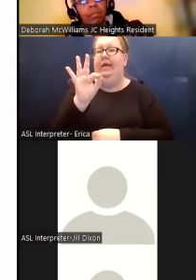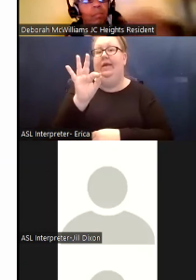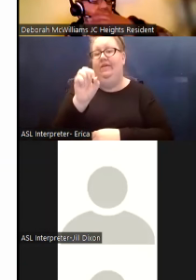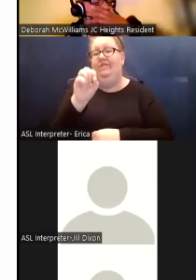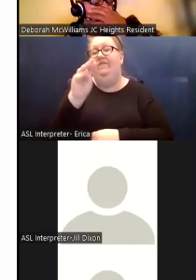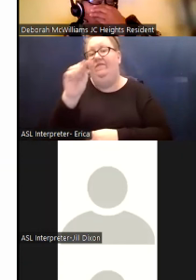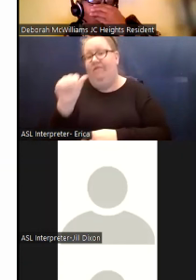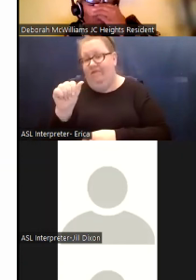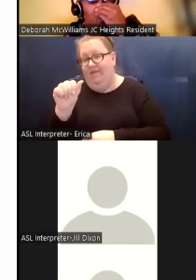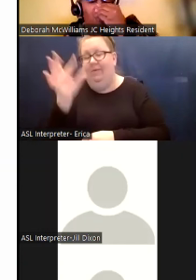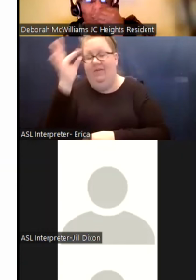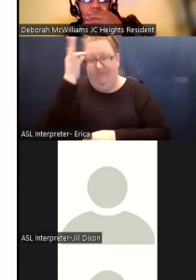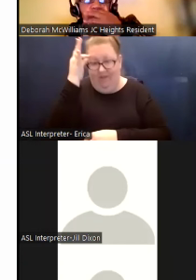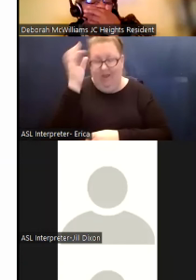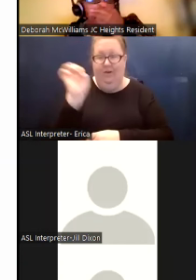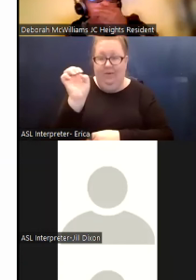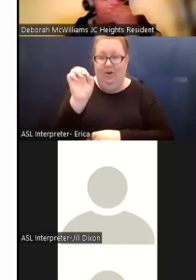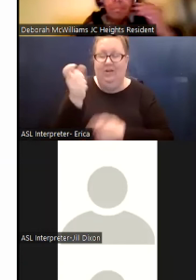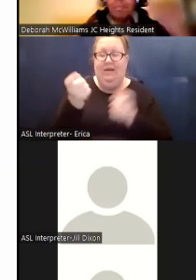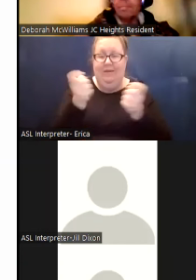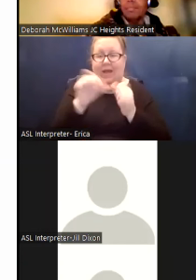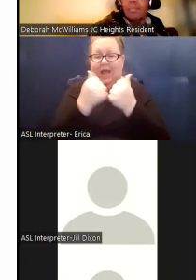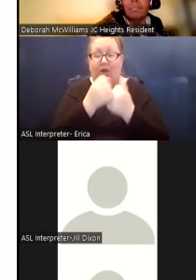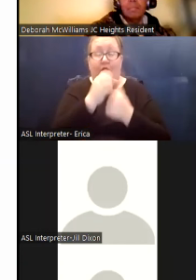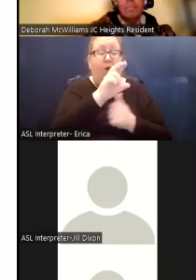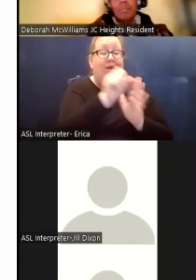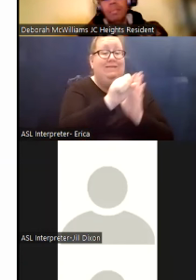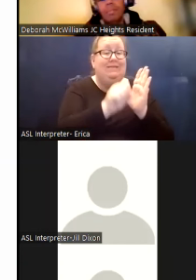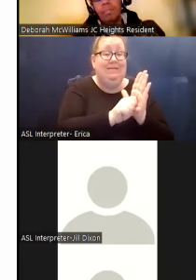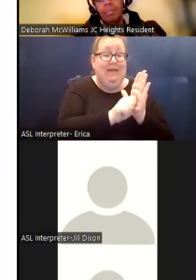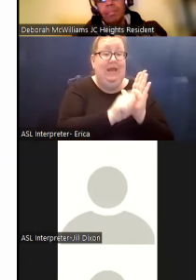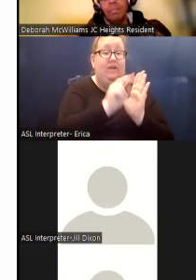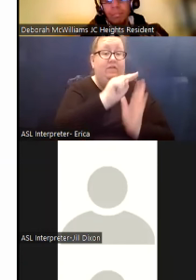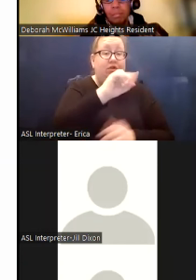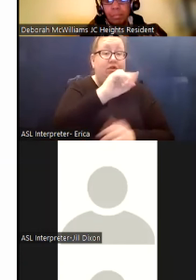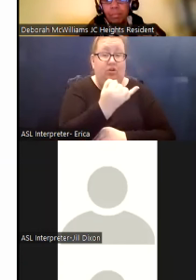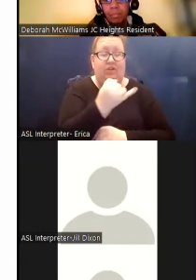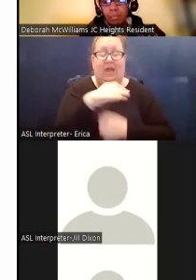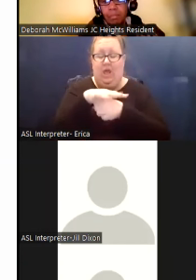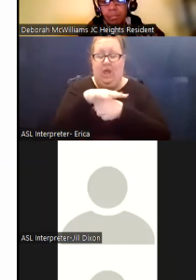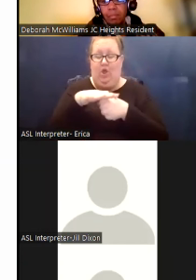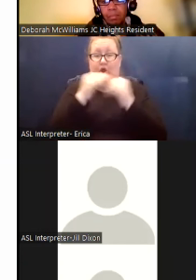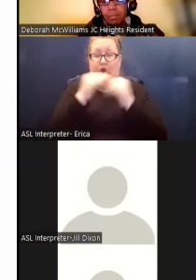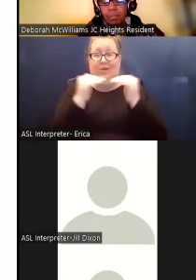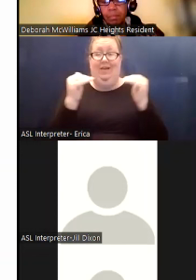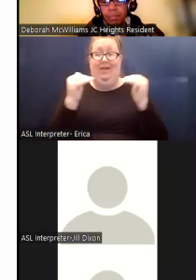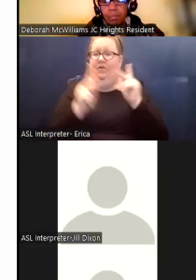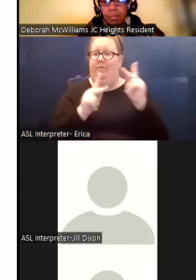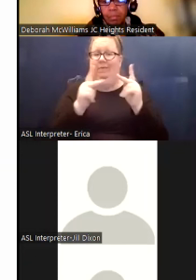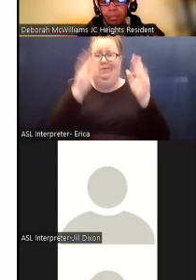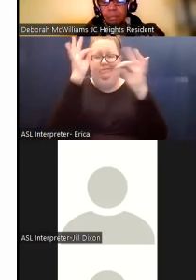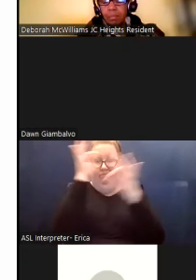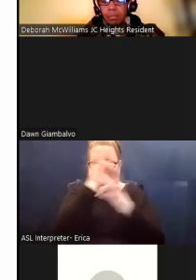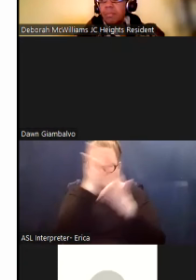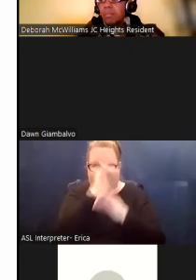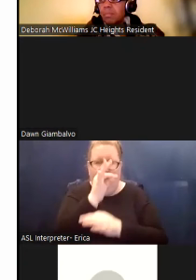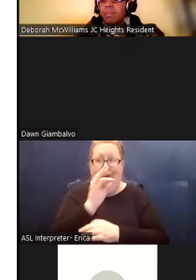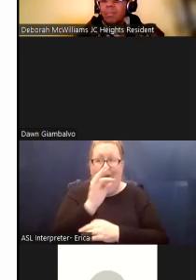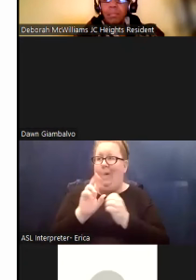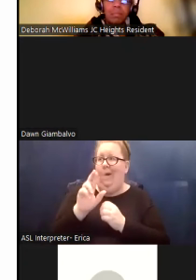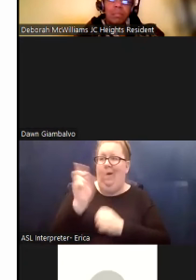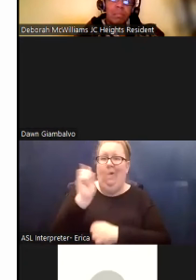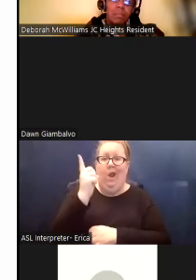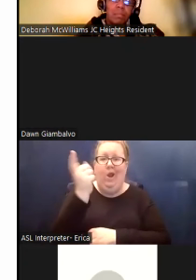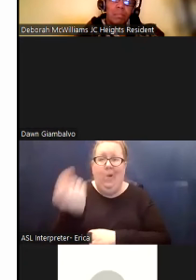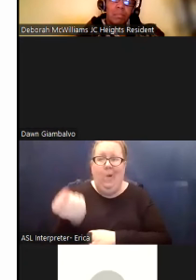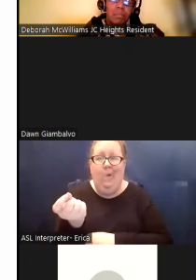Management Agency or like the state of New Jersey. And on a local level, people like may not be aware and know where to go. So we want to bring